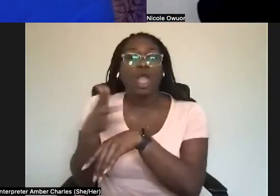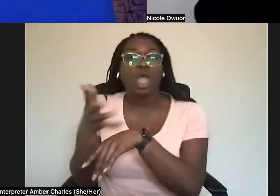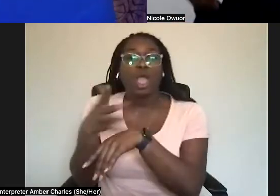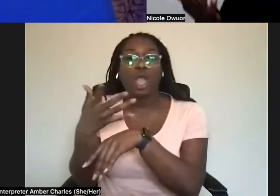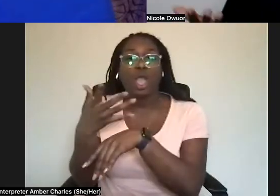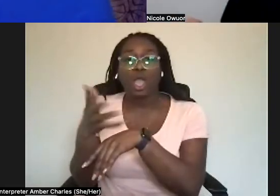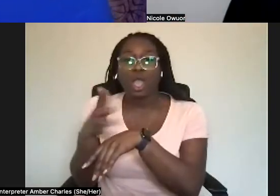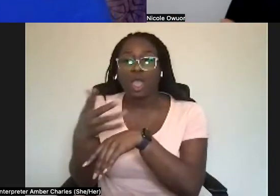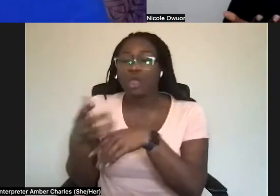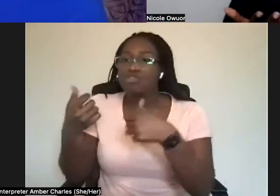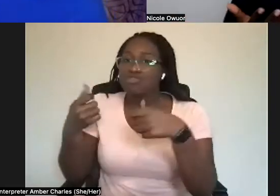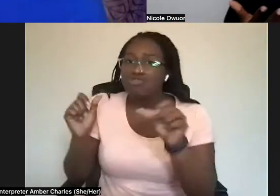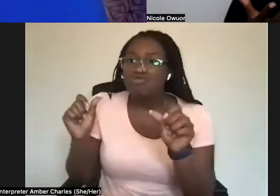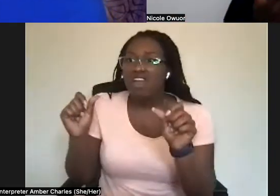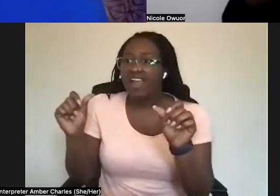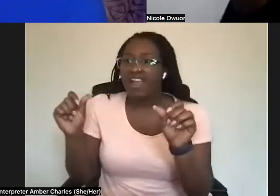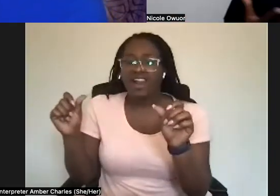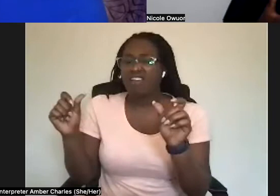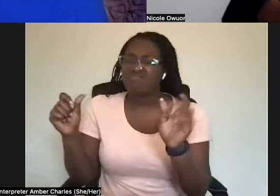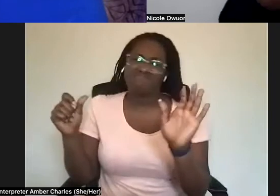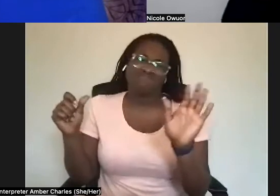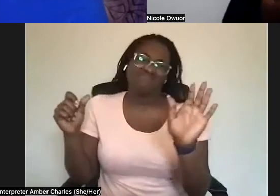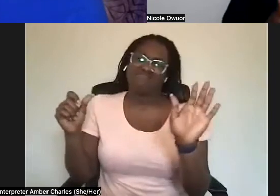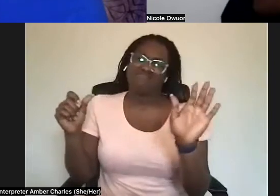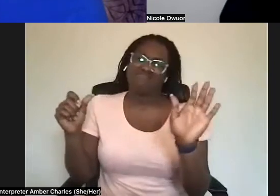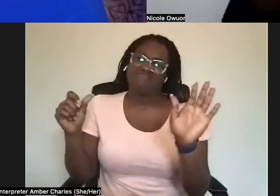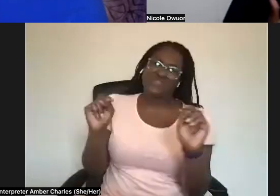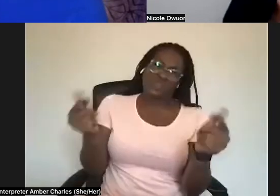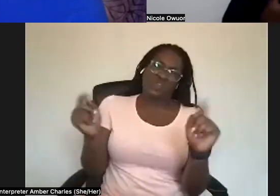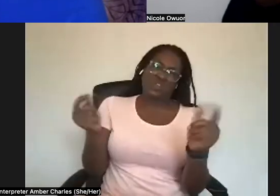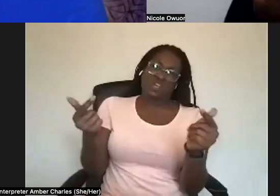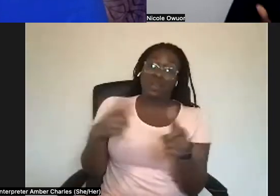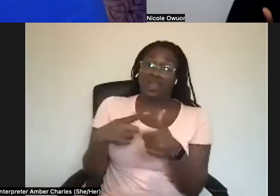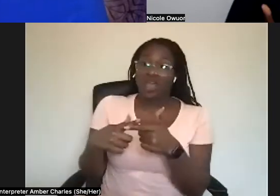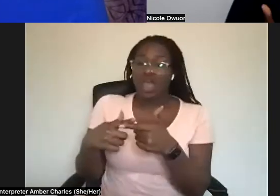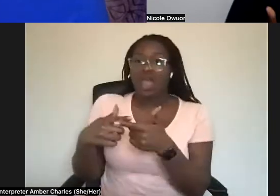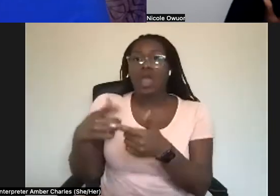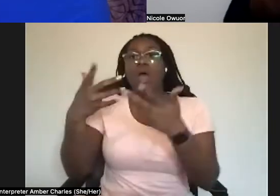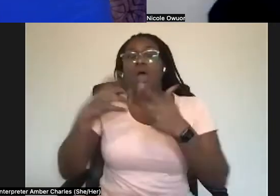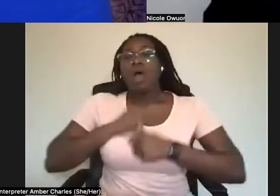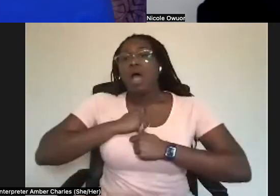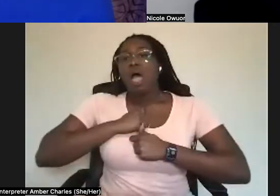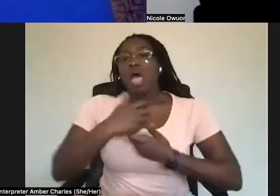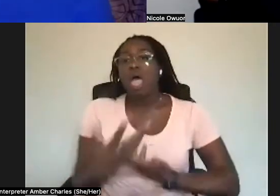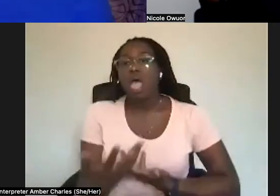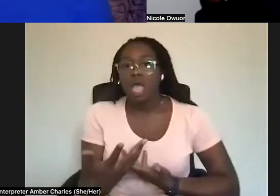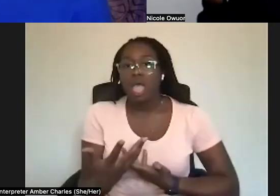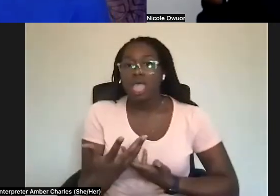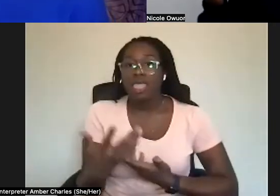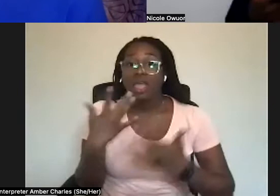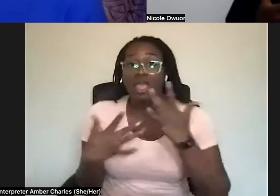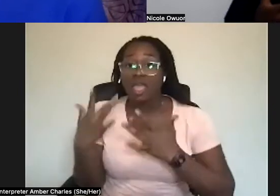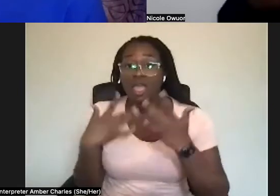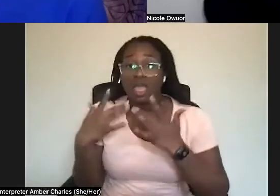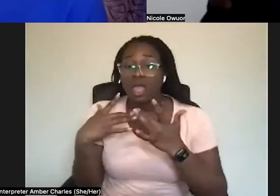to gaslight your intentions. And then when they start exhausting those efforts, the desperate call